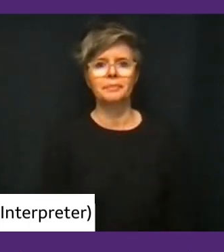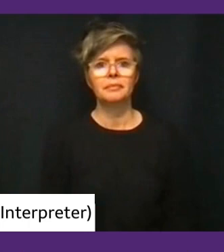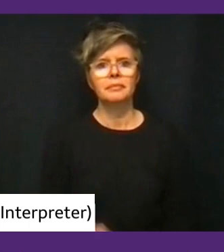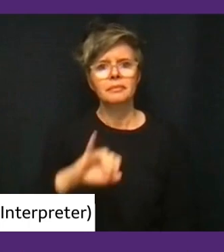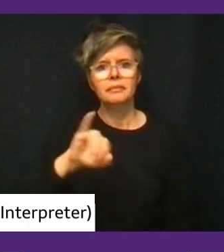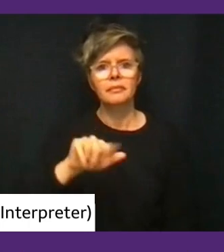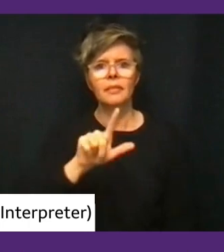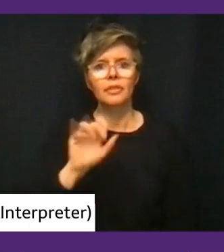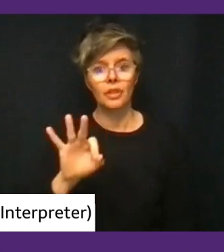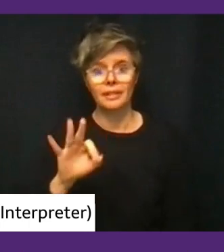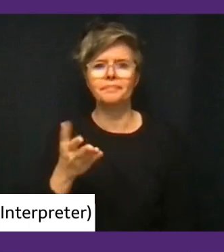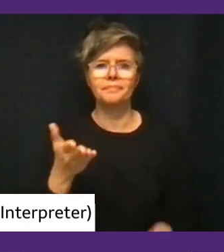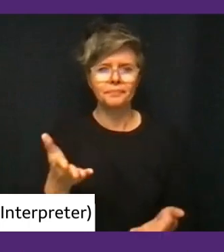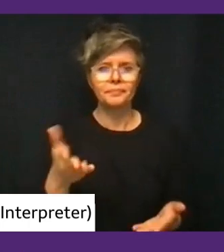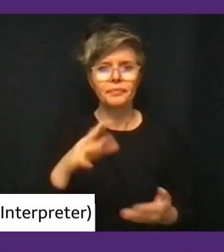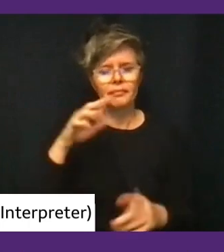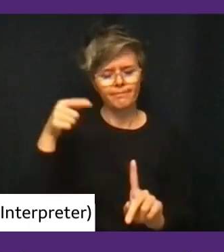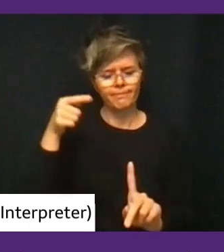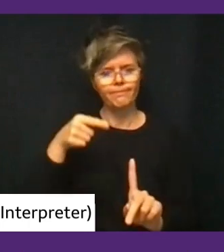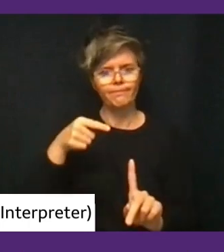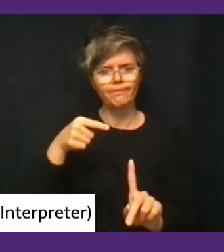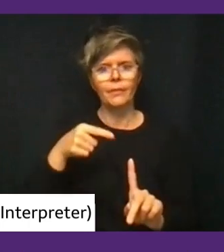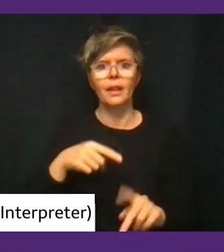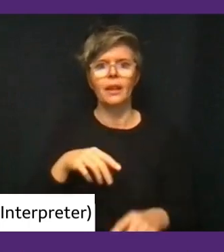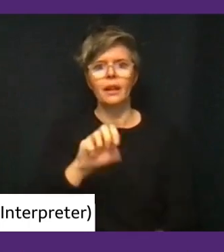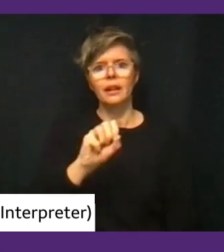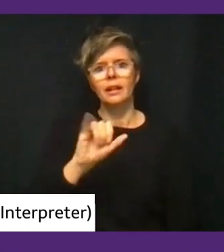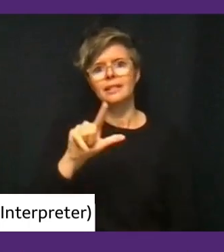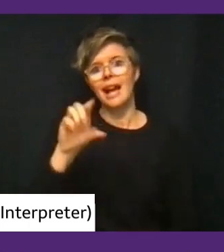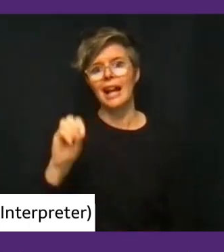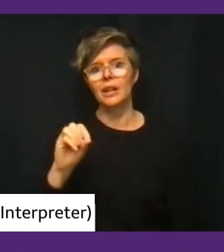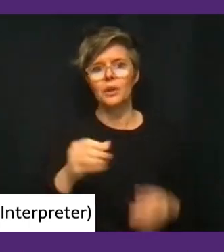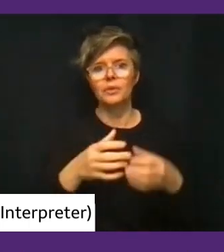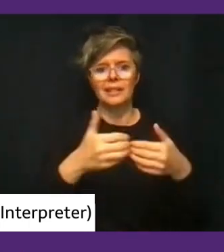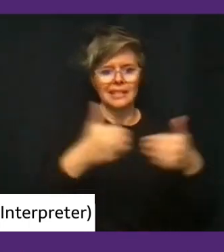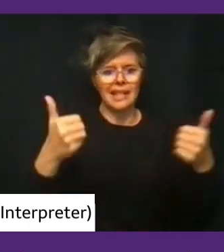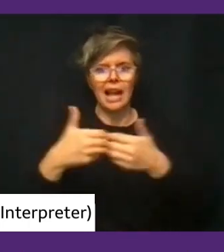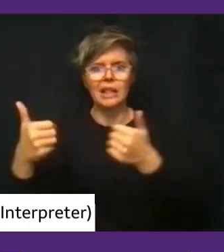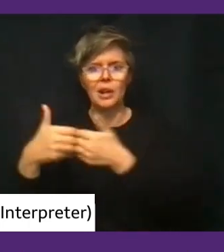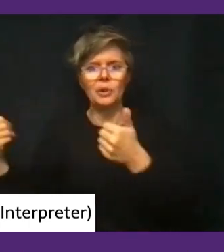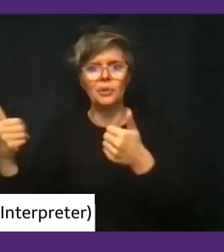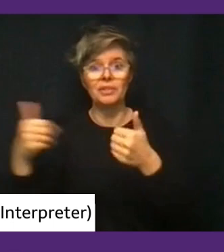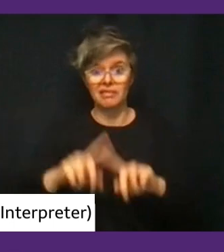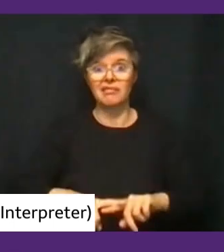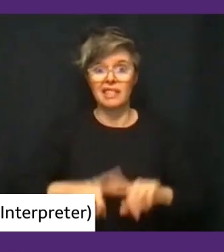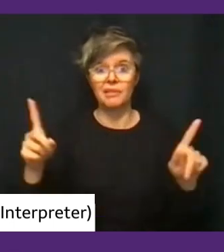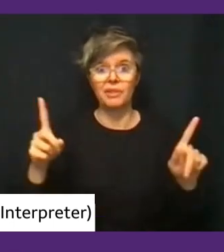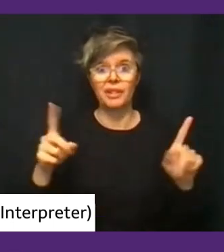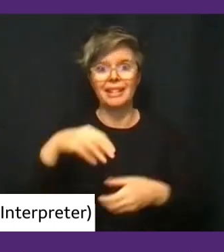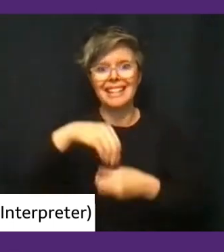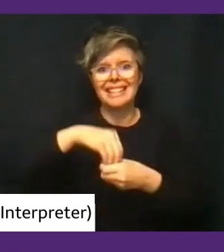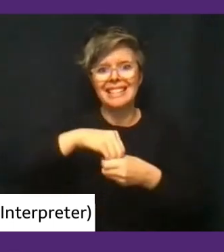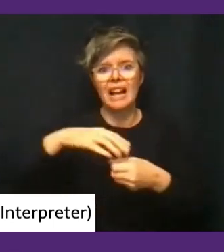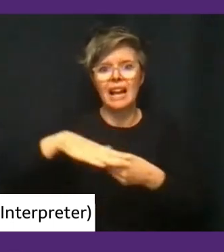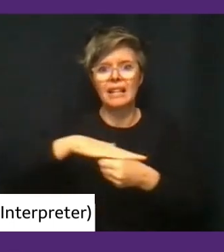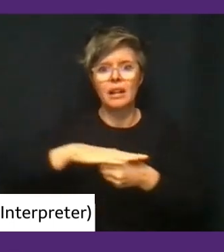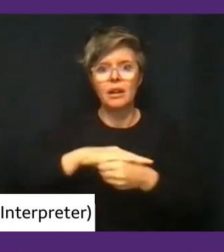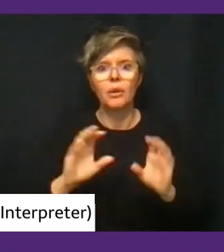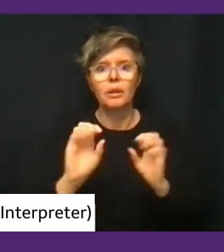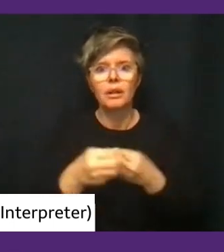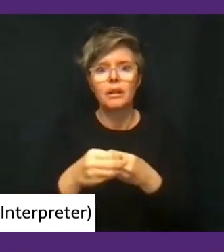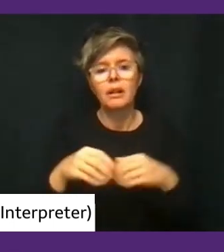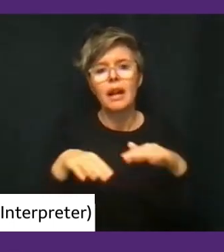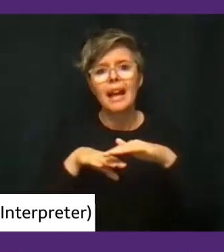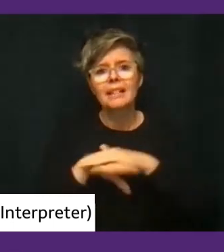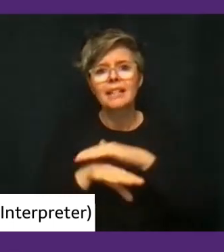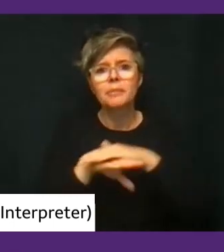wonder, just on that particular point, I wonder whether the silos are slightly different inside organizations as well. That is accessibility a little